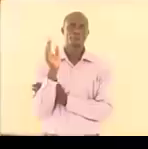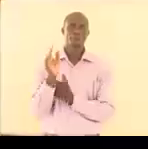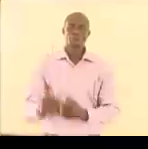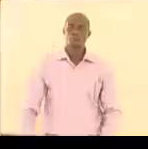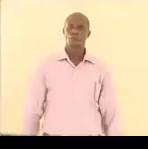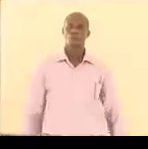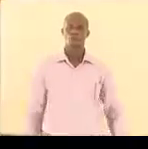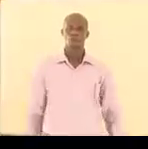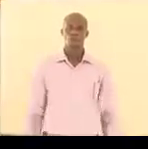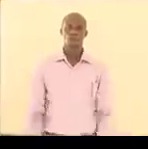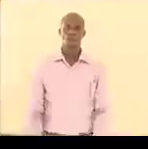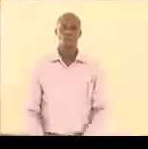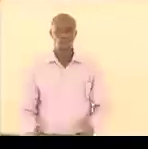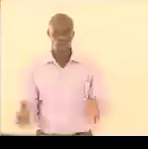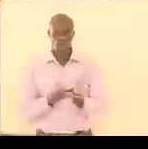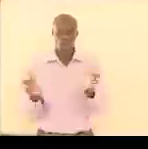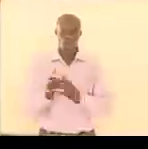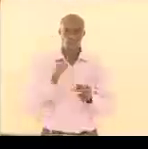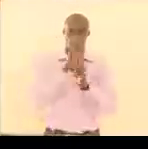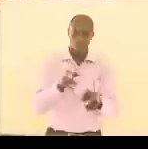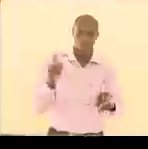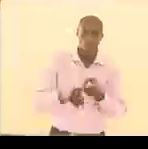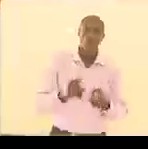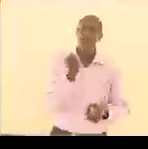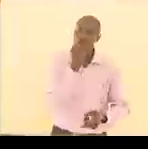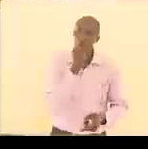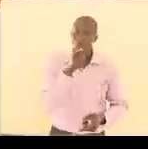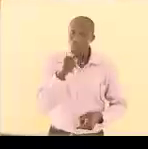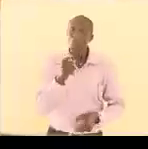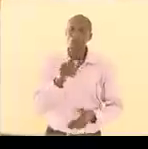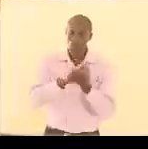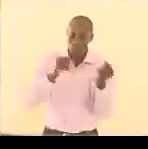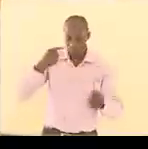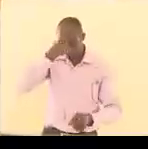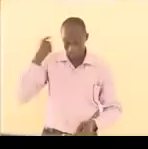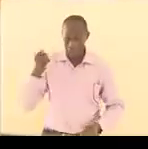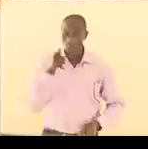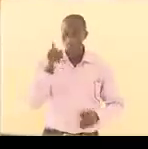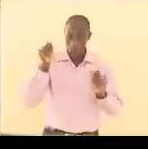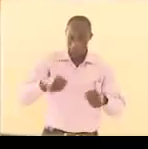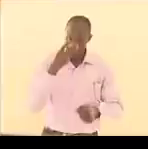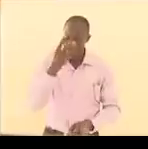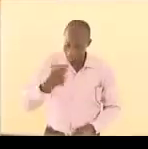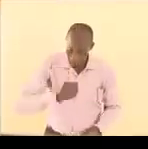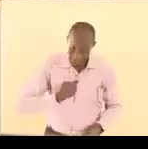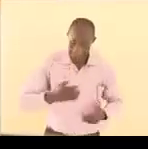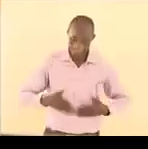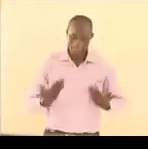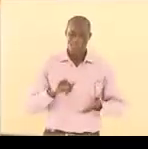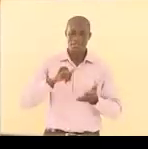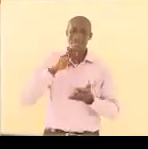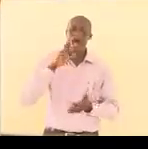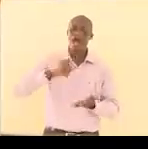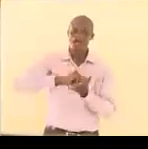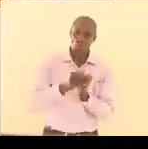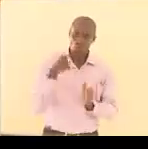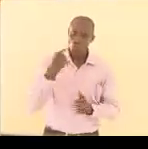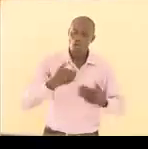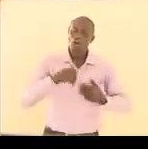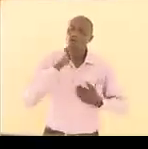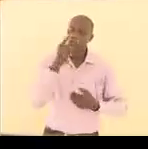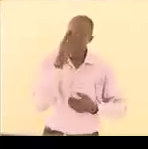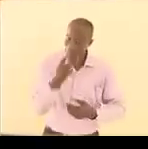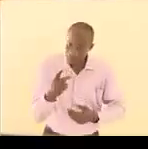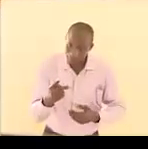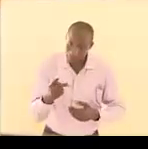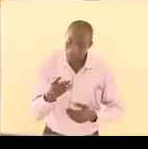God. Jesus responded to Thomas, "You believe because you can see me. Happy are those who have